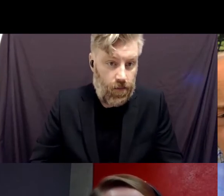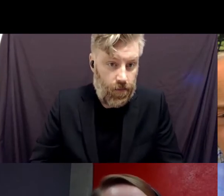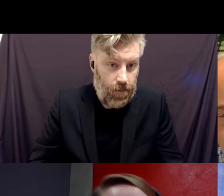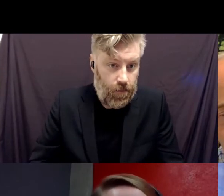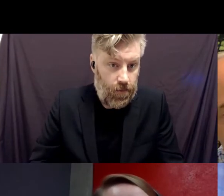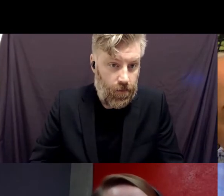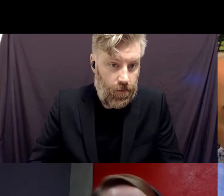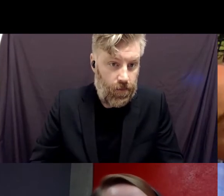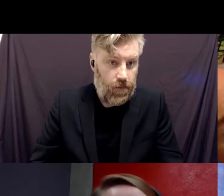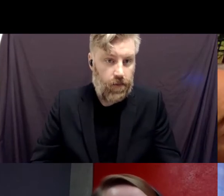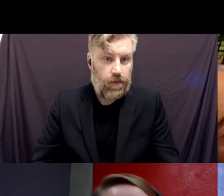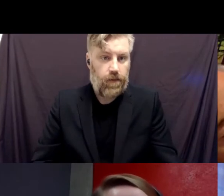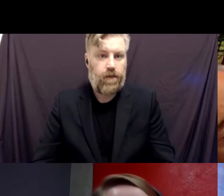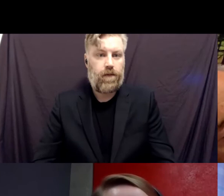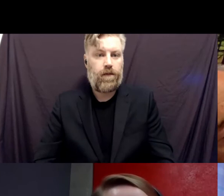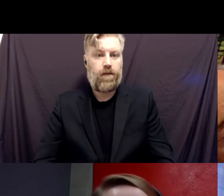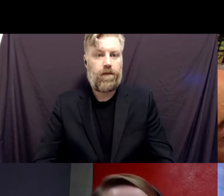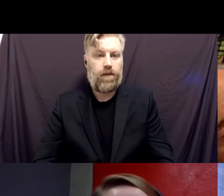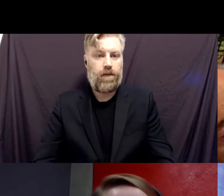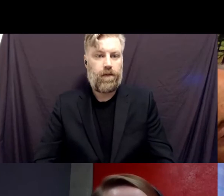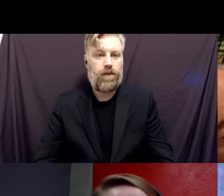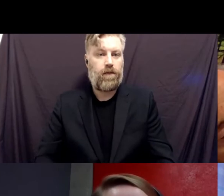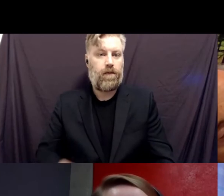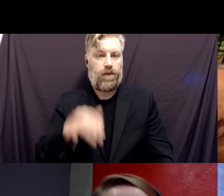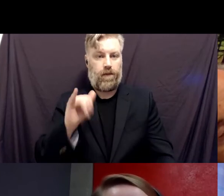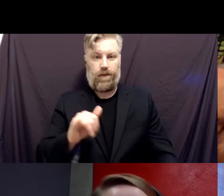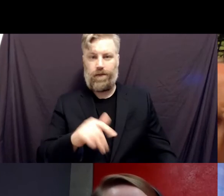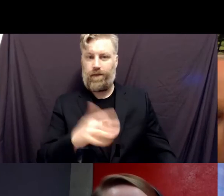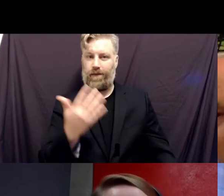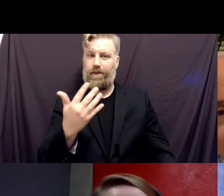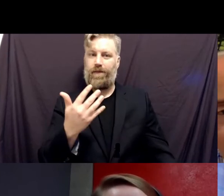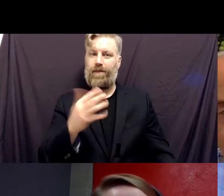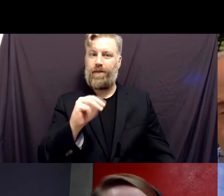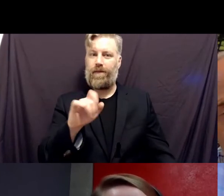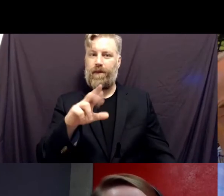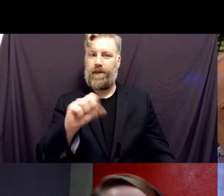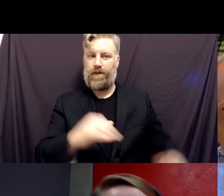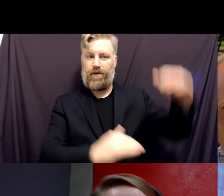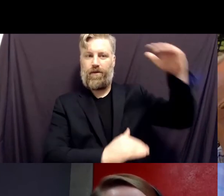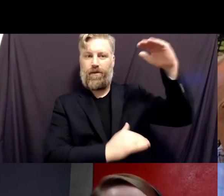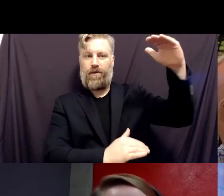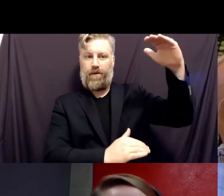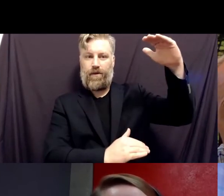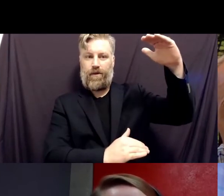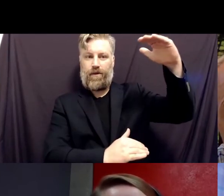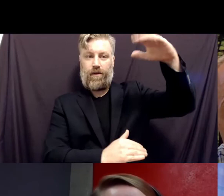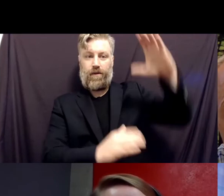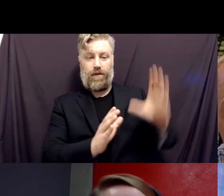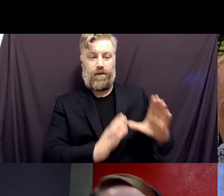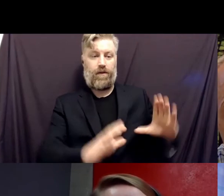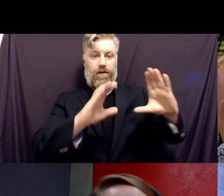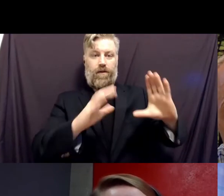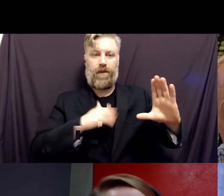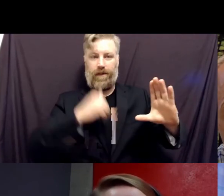you see here the lemniscate, 5 meters high, and in between there is a guy. And this is a